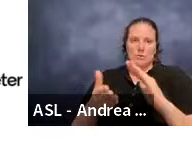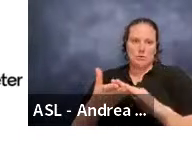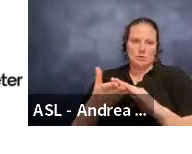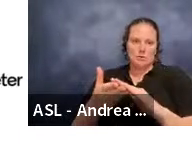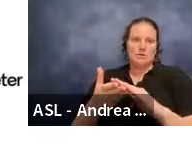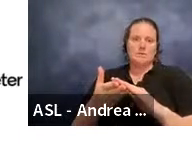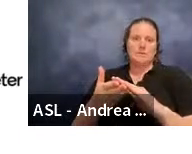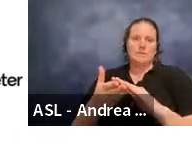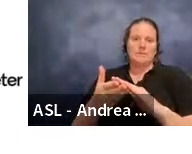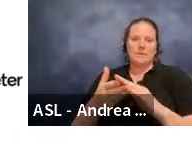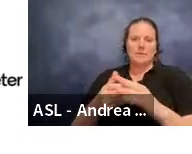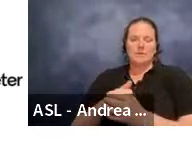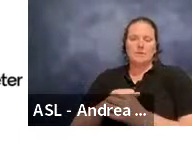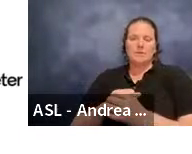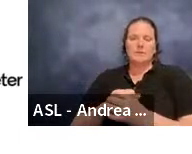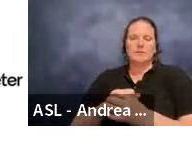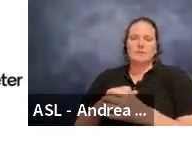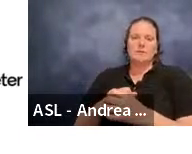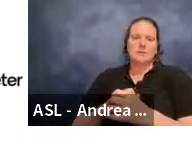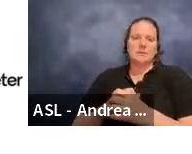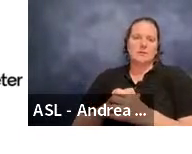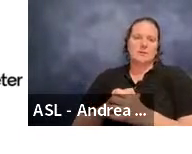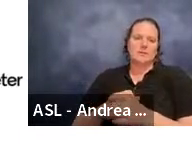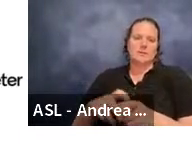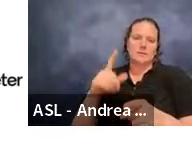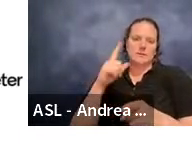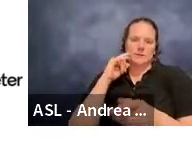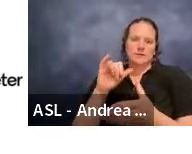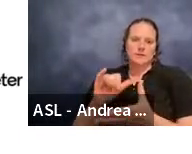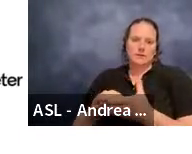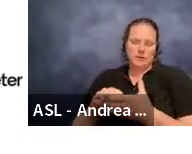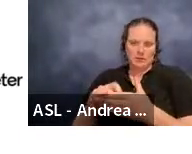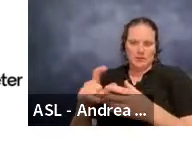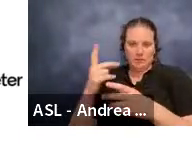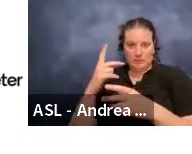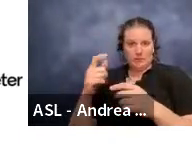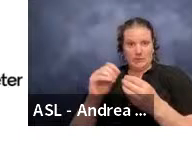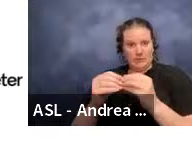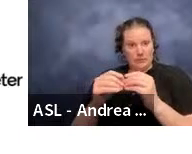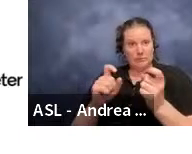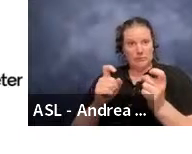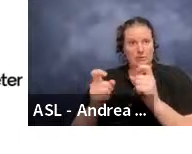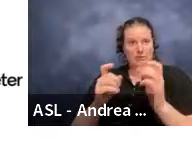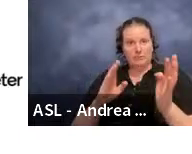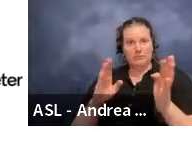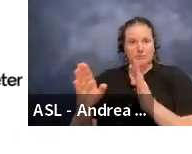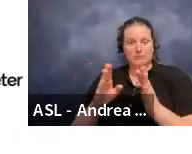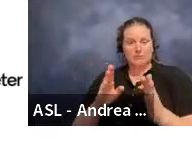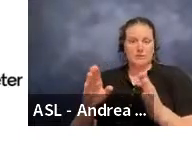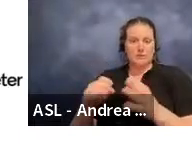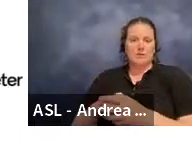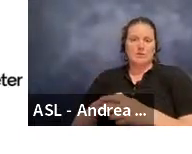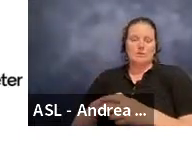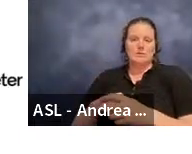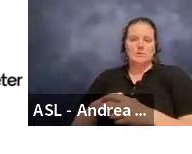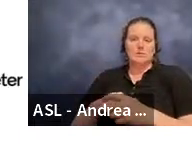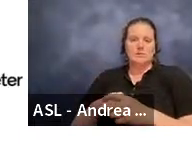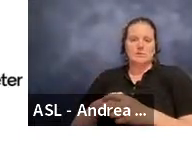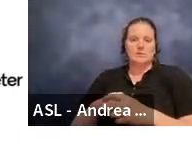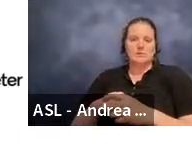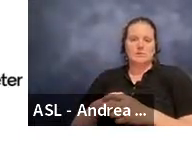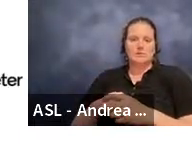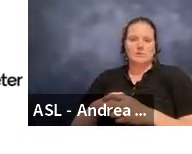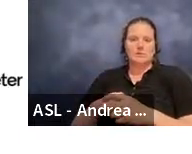priorities. We're seeing some of the numbers change as you're engaging in the Mentimeter. So has everyone had